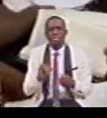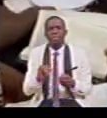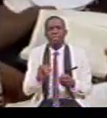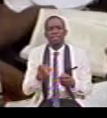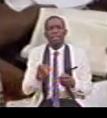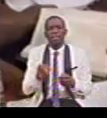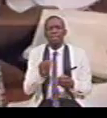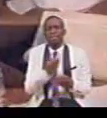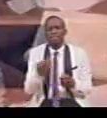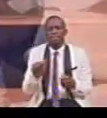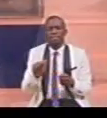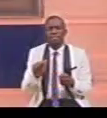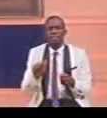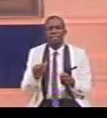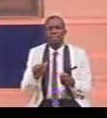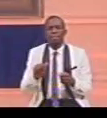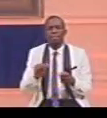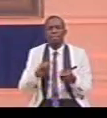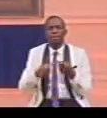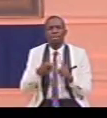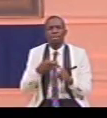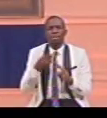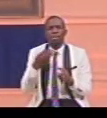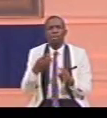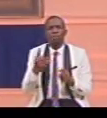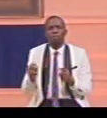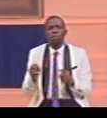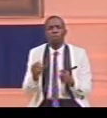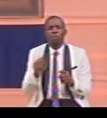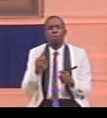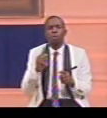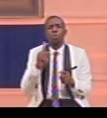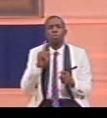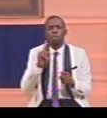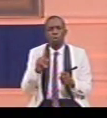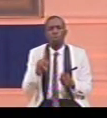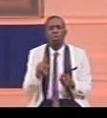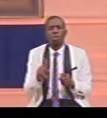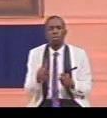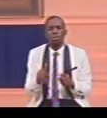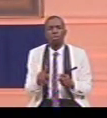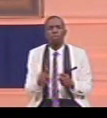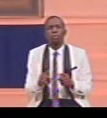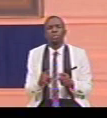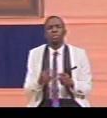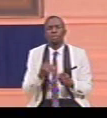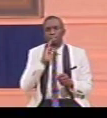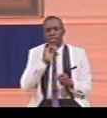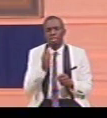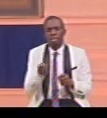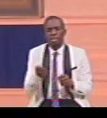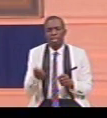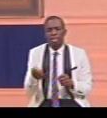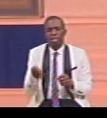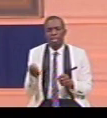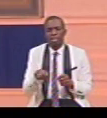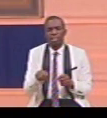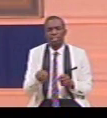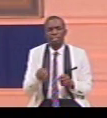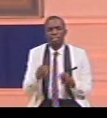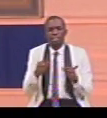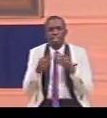is the enemy of God I pray you'll not be an enemy of God we're coming back we're coming back to John chapter